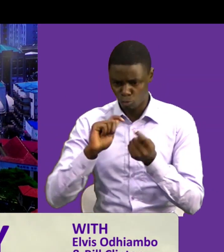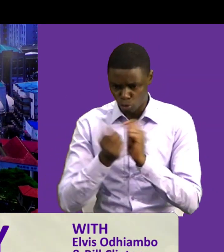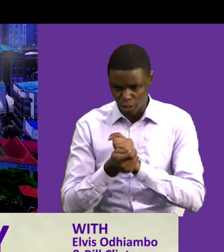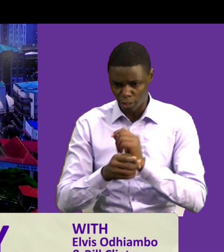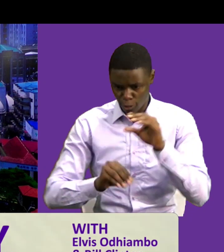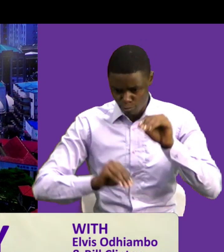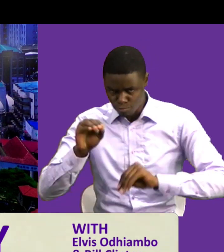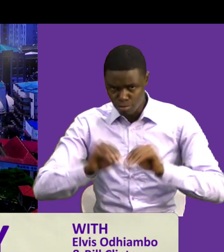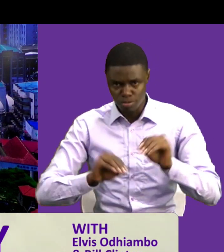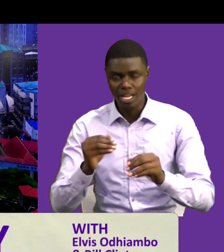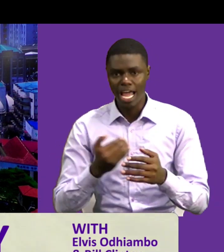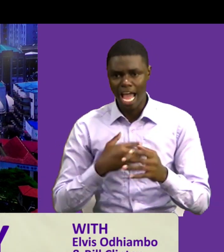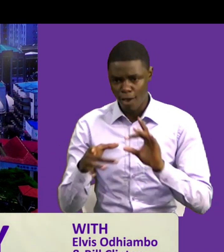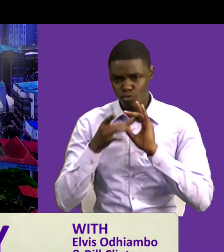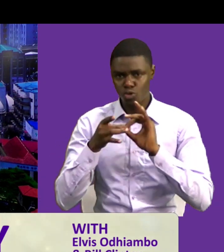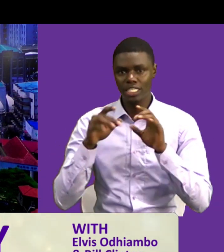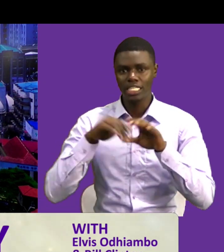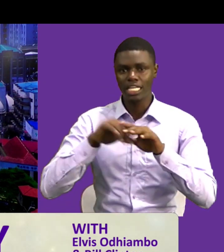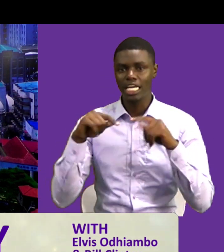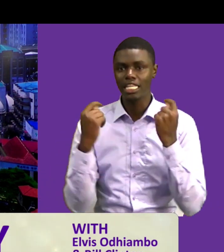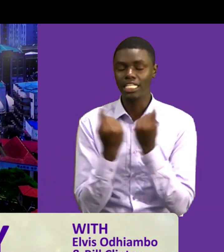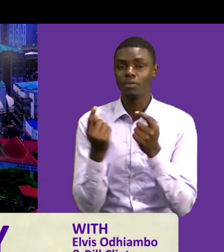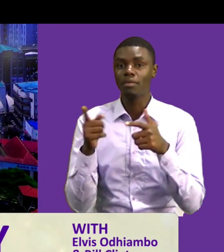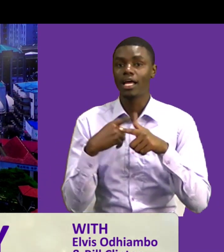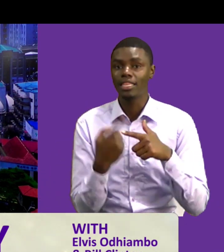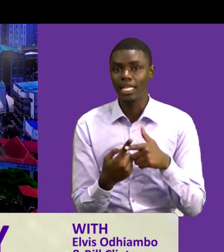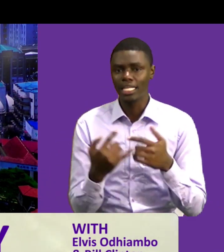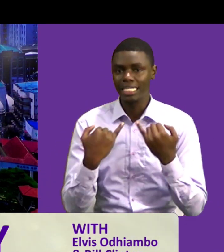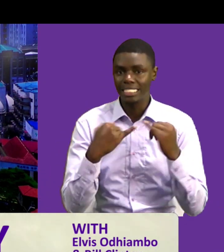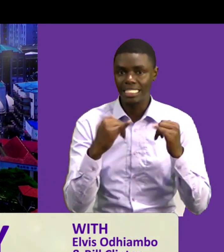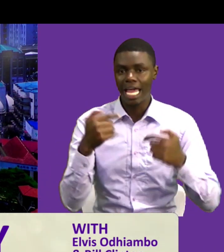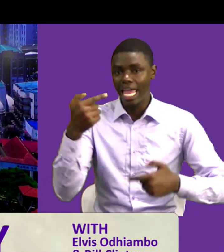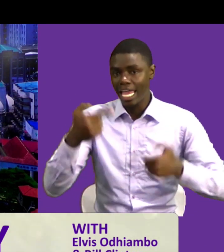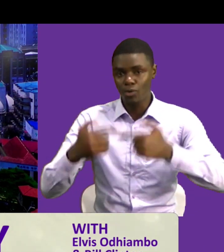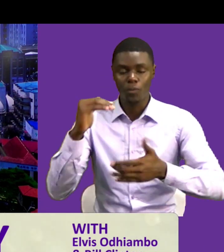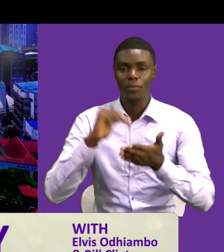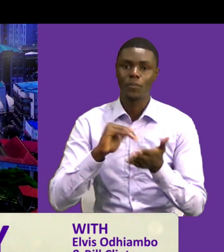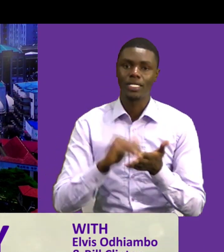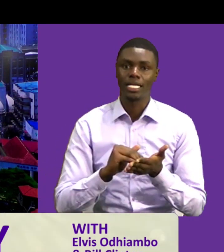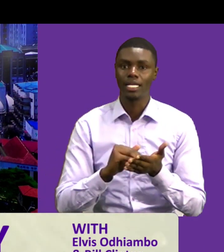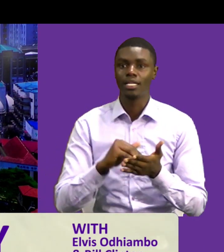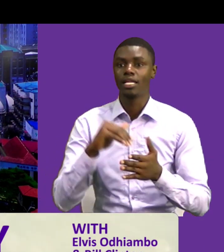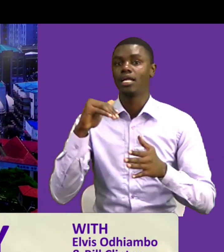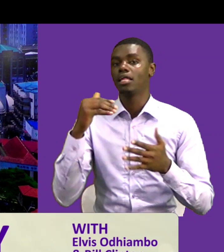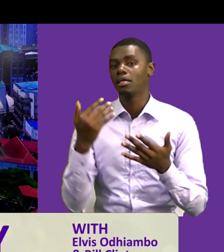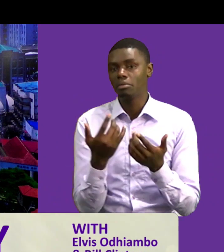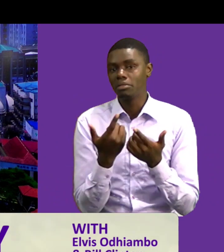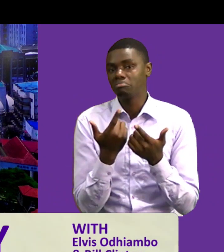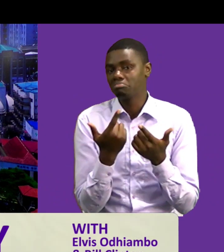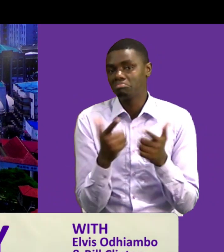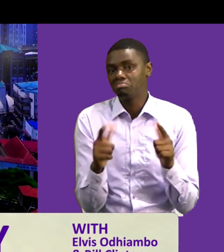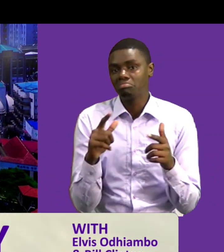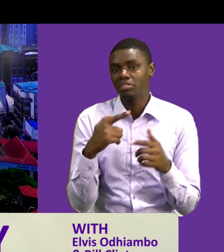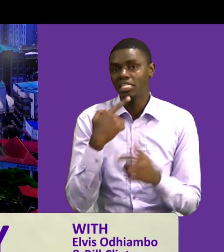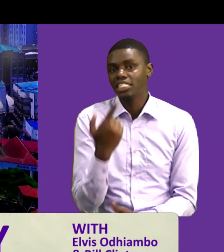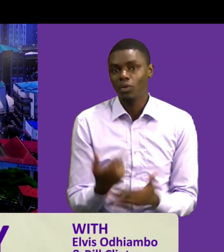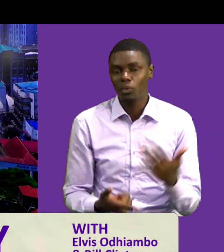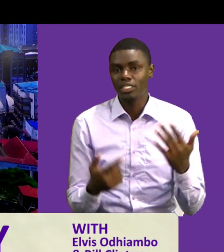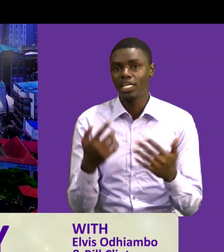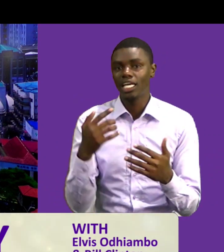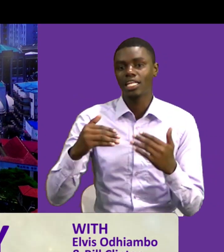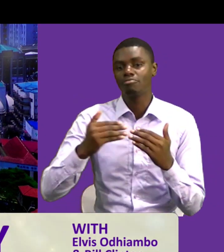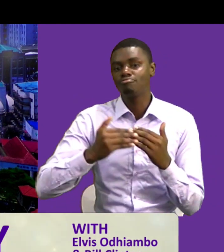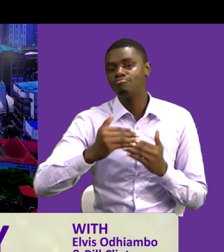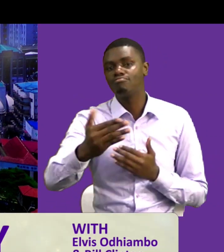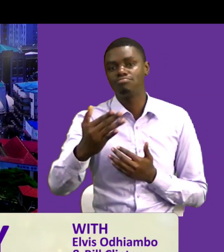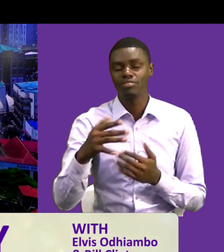team, is to have unity in the team, then try to compete again. Let's say in the